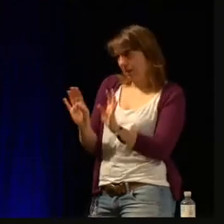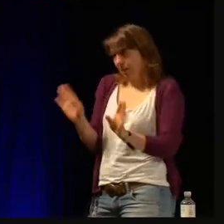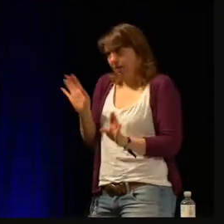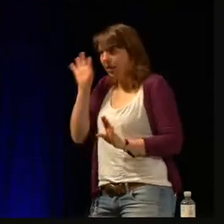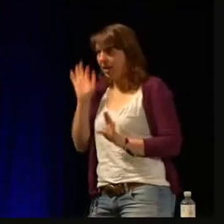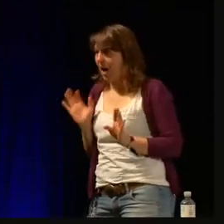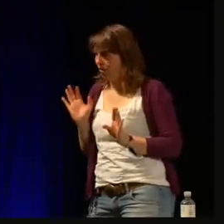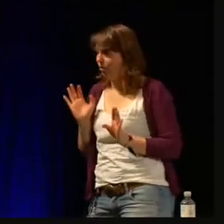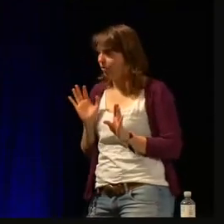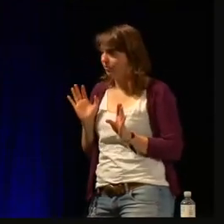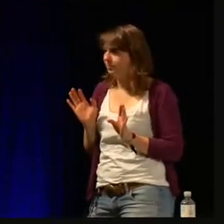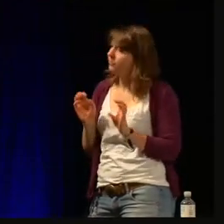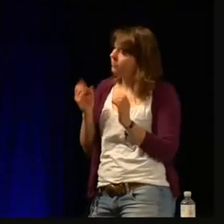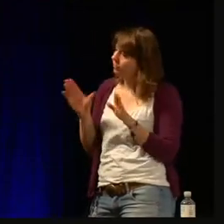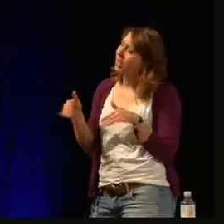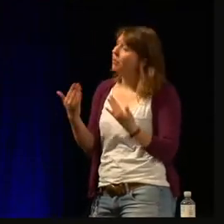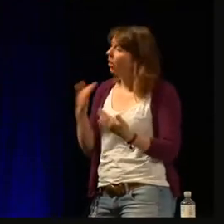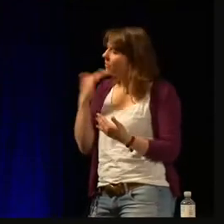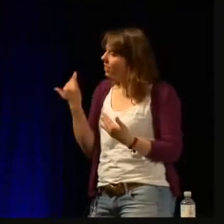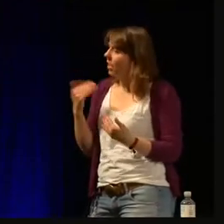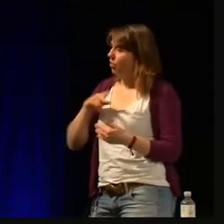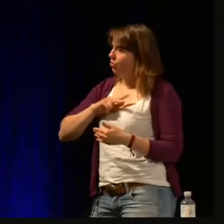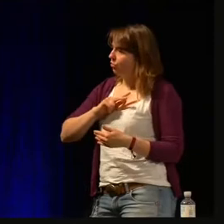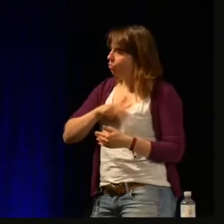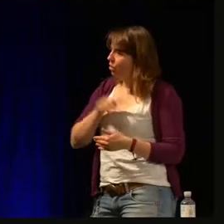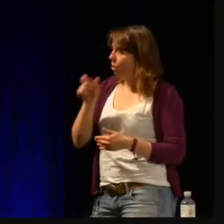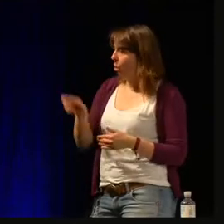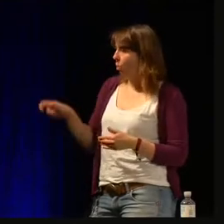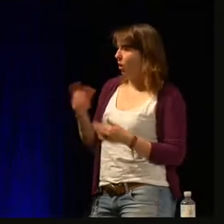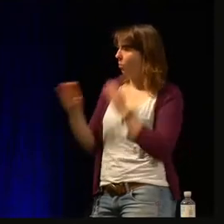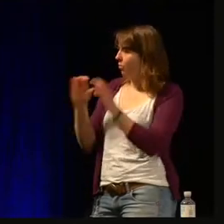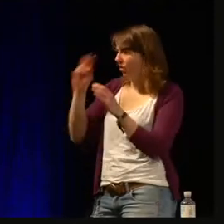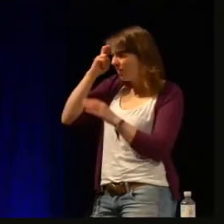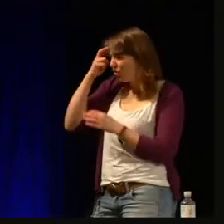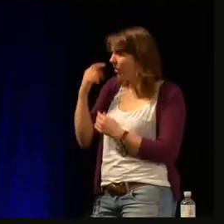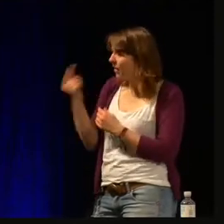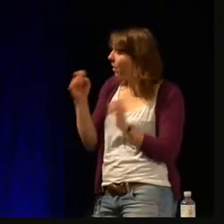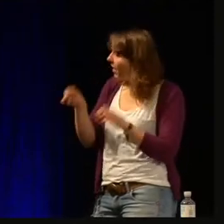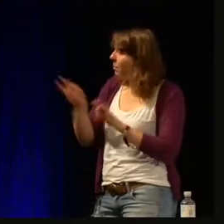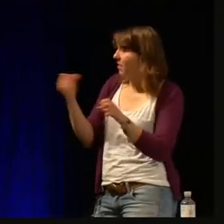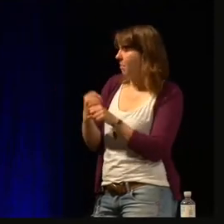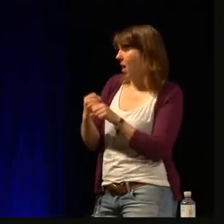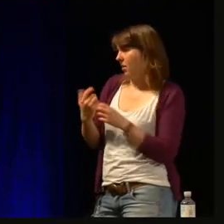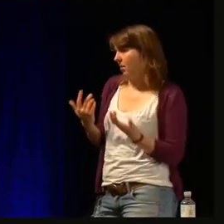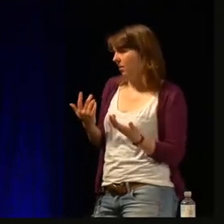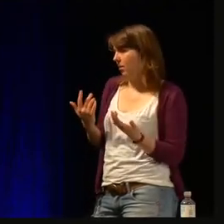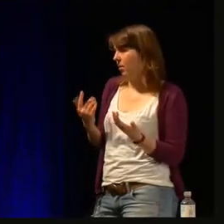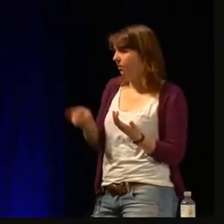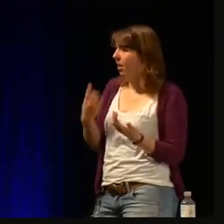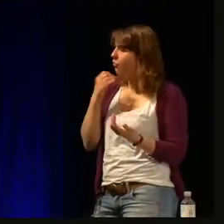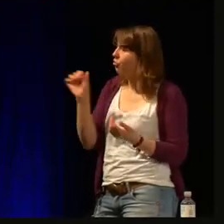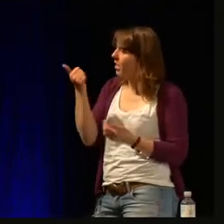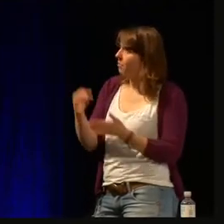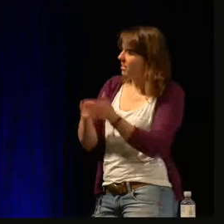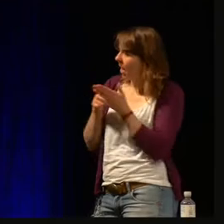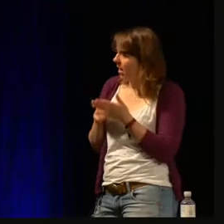term? So, you know, we're not all about communications. That's not our expertise.